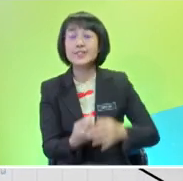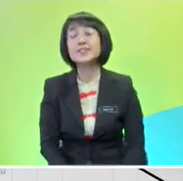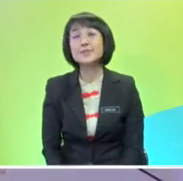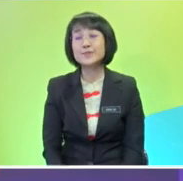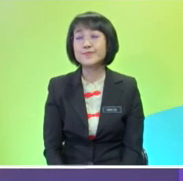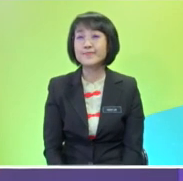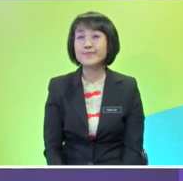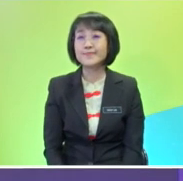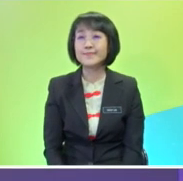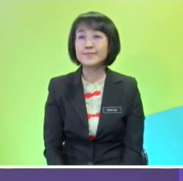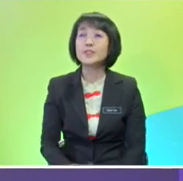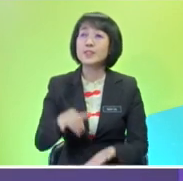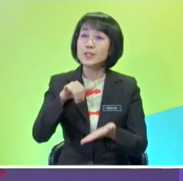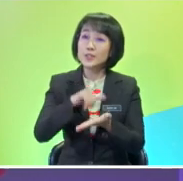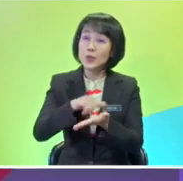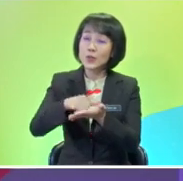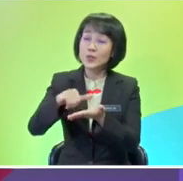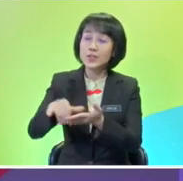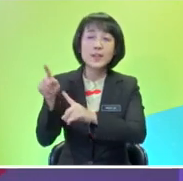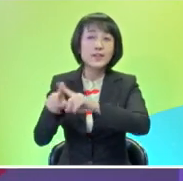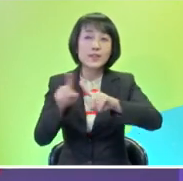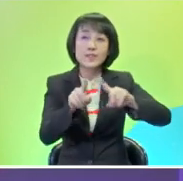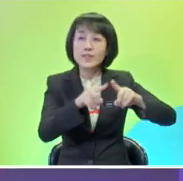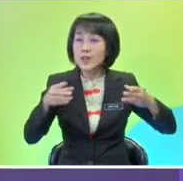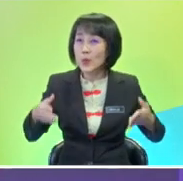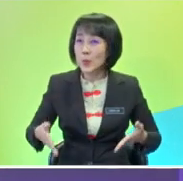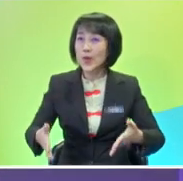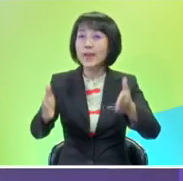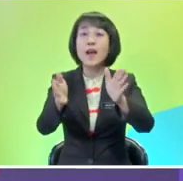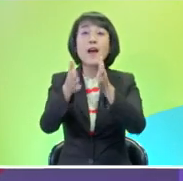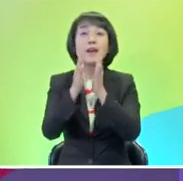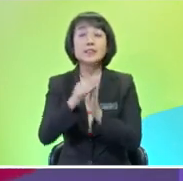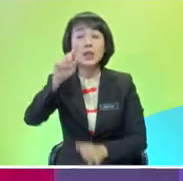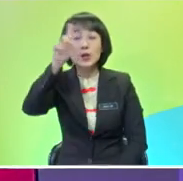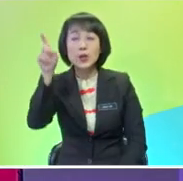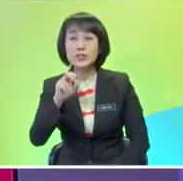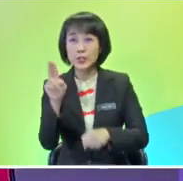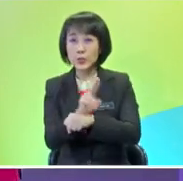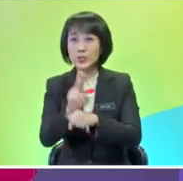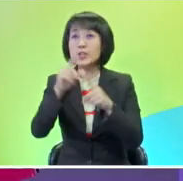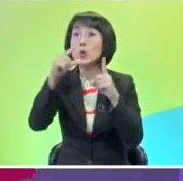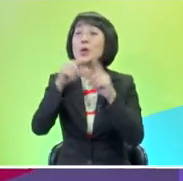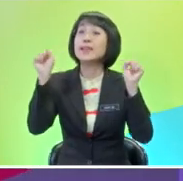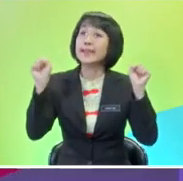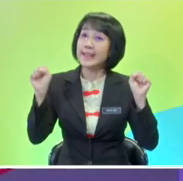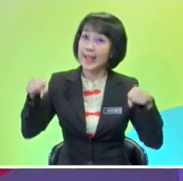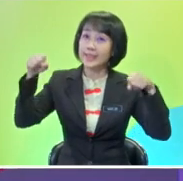are different ways how we can ask questions using the word can.